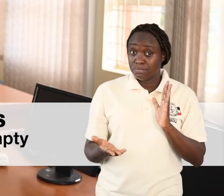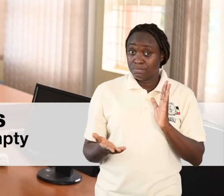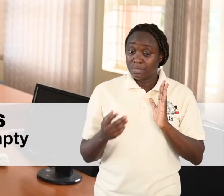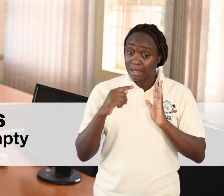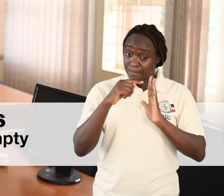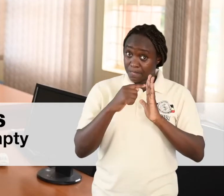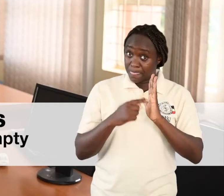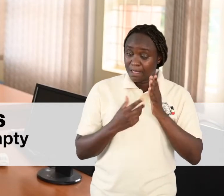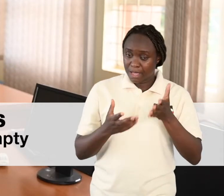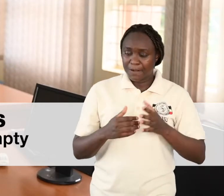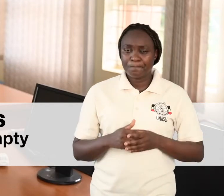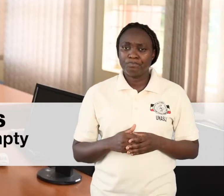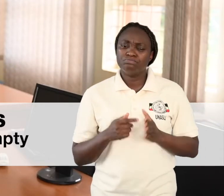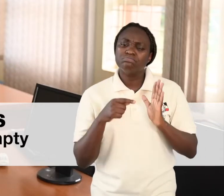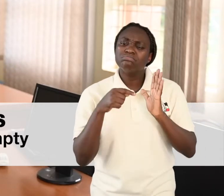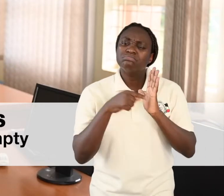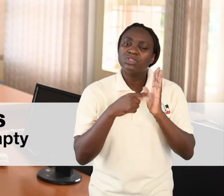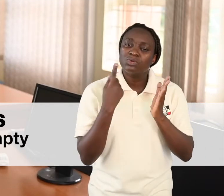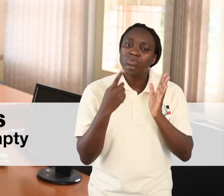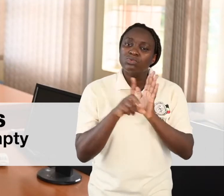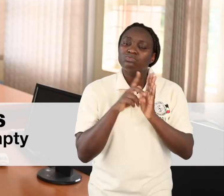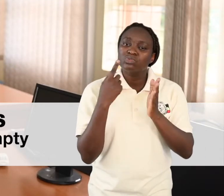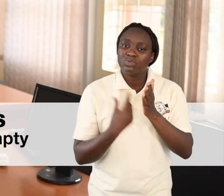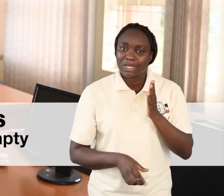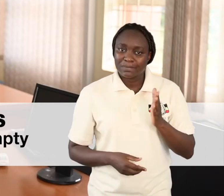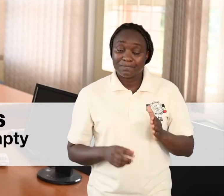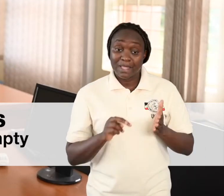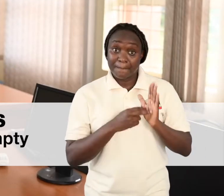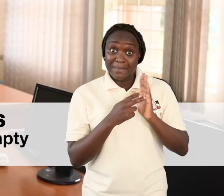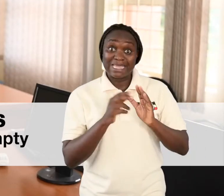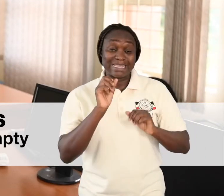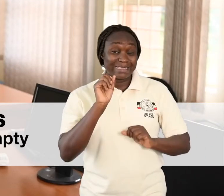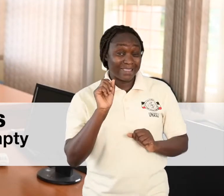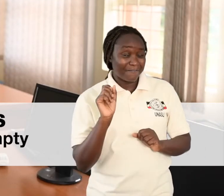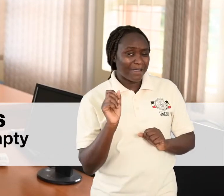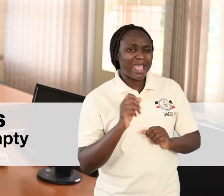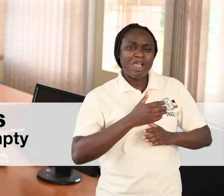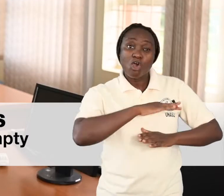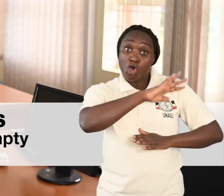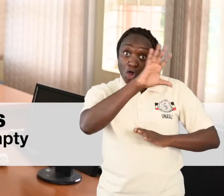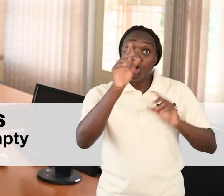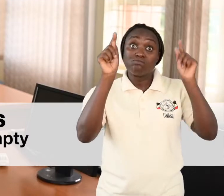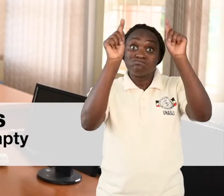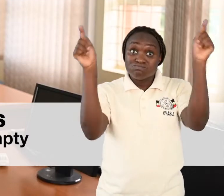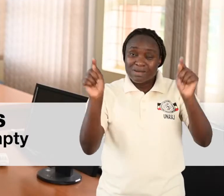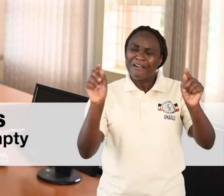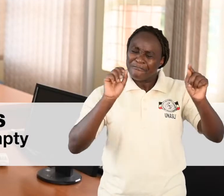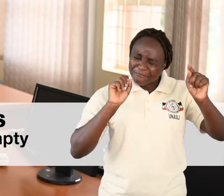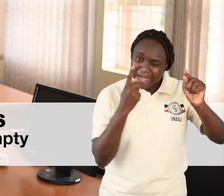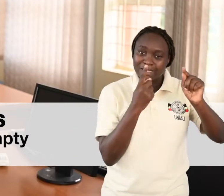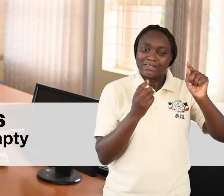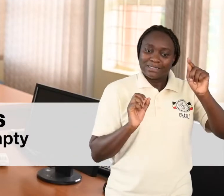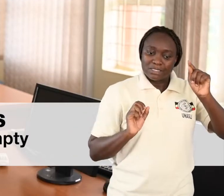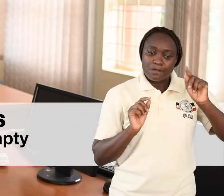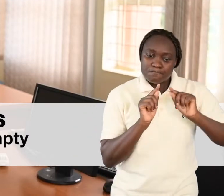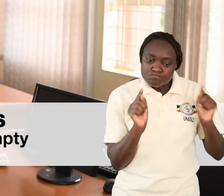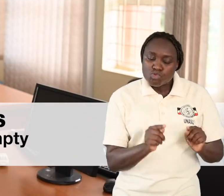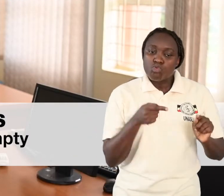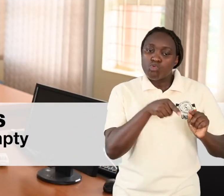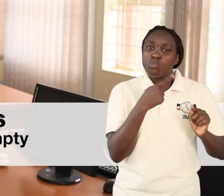It states that the first subset of every set is an empty